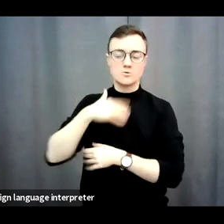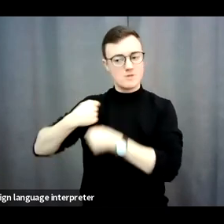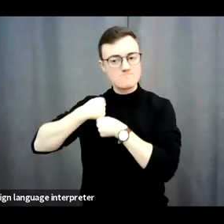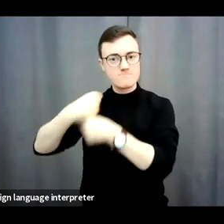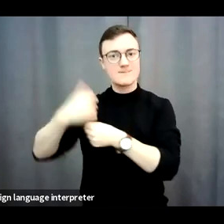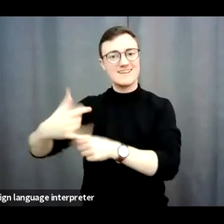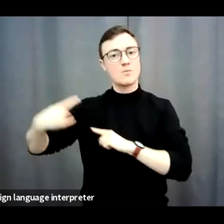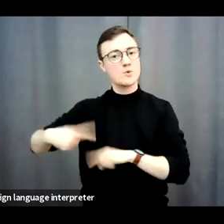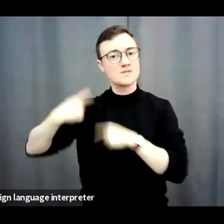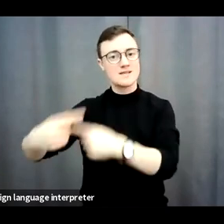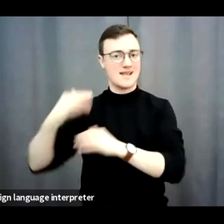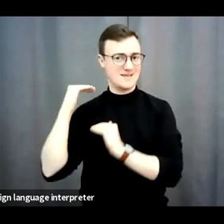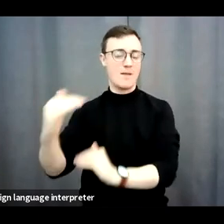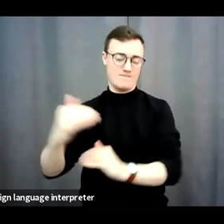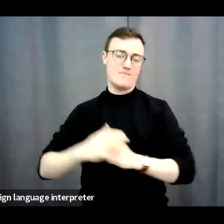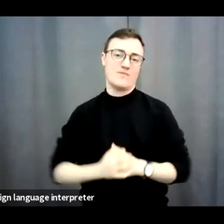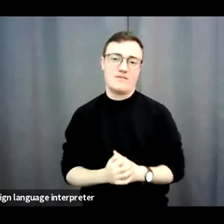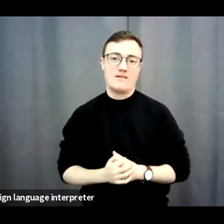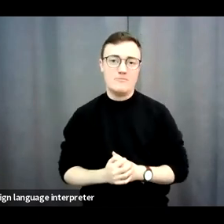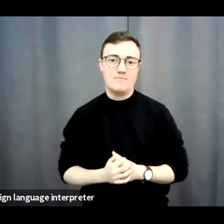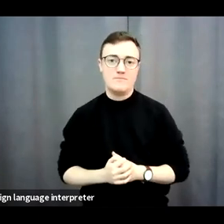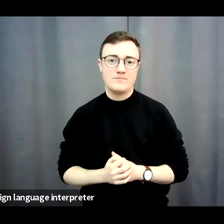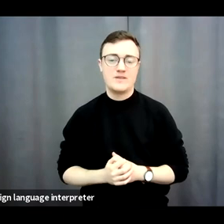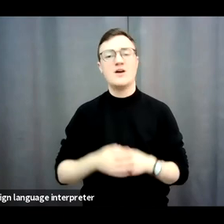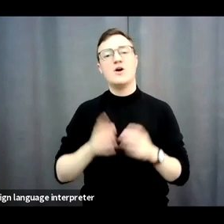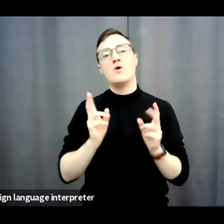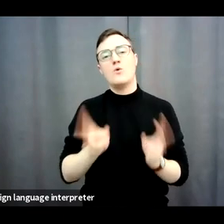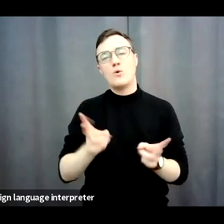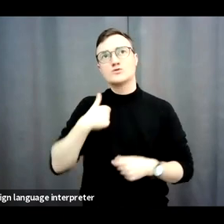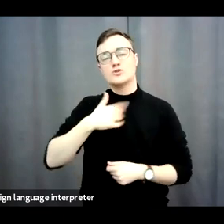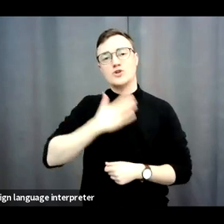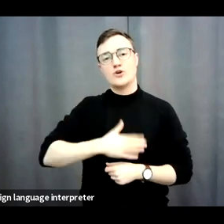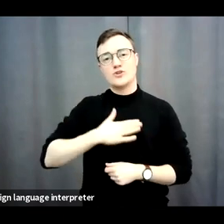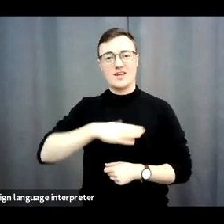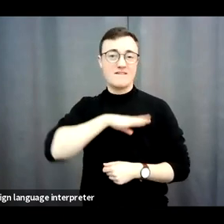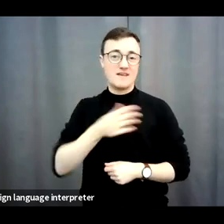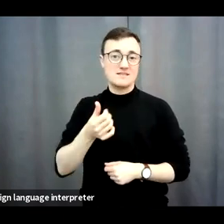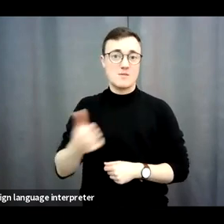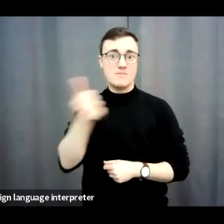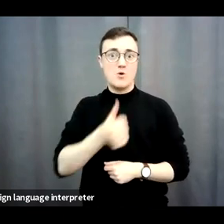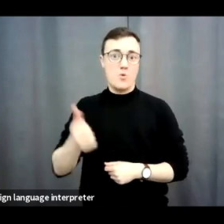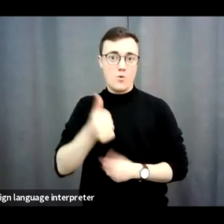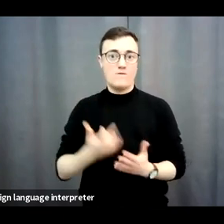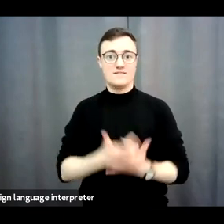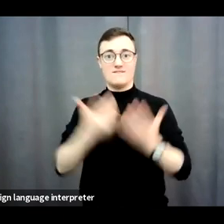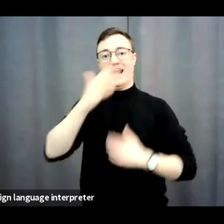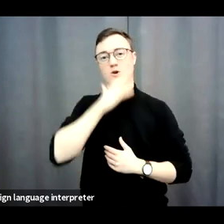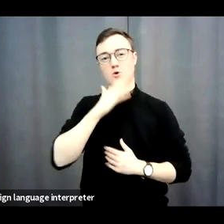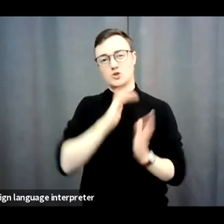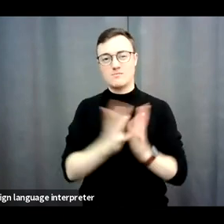And there's also a need for more youth disability